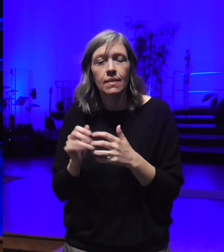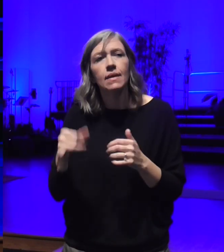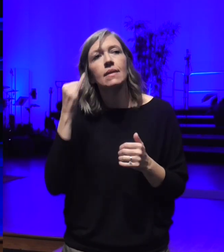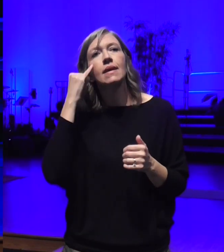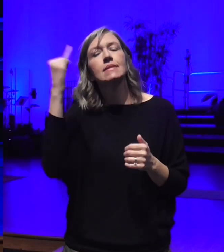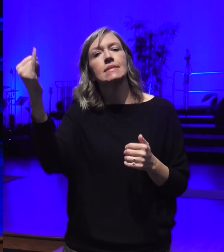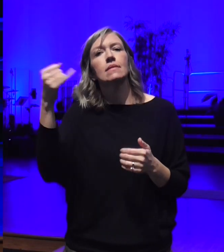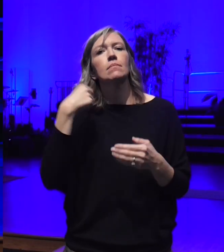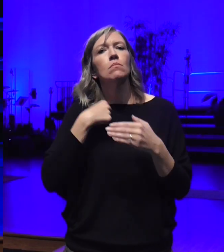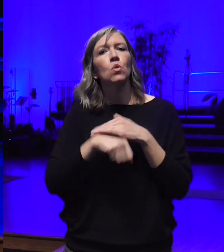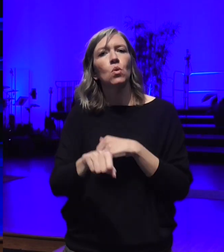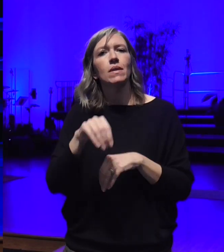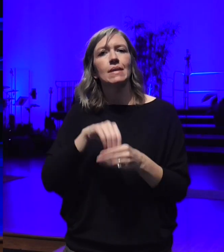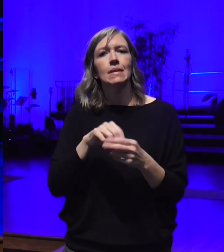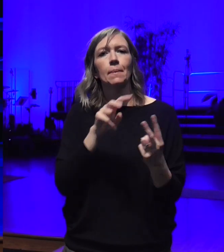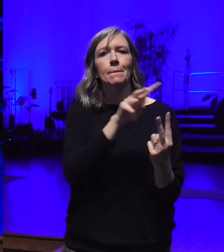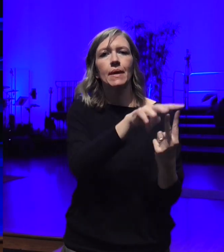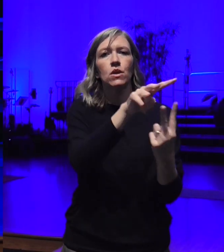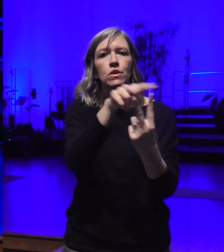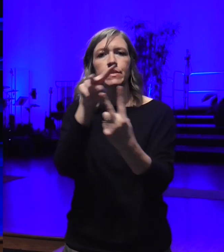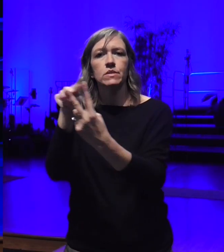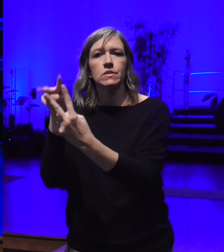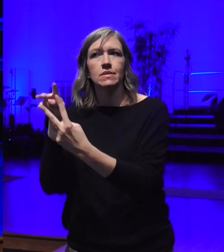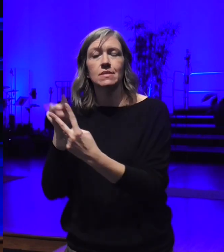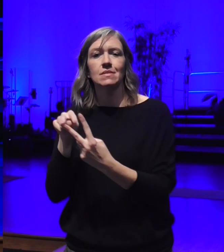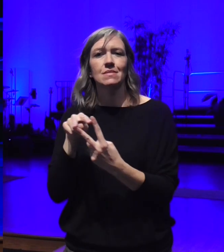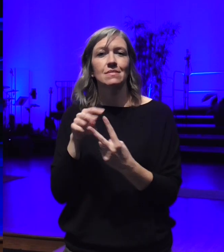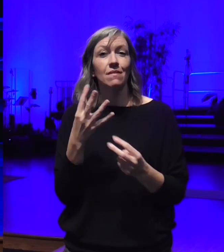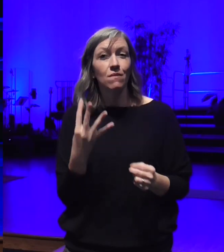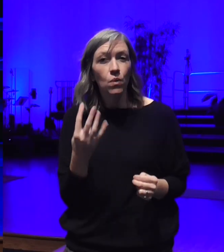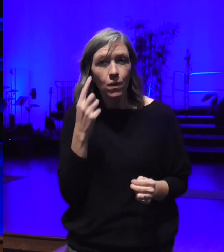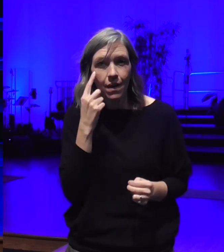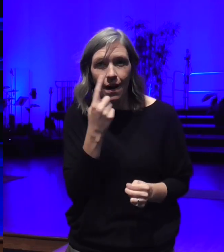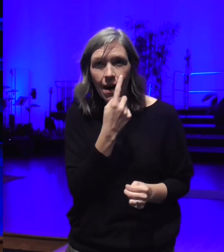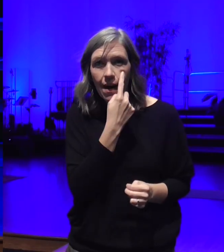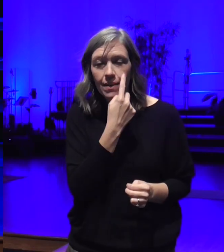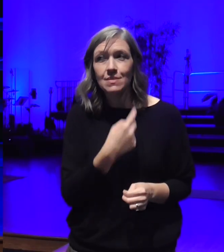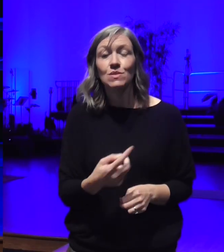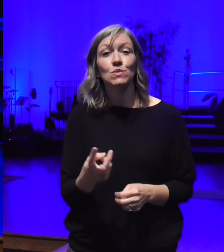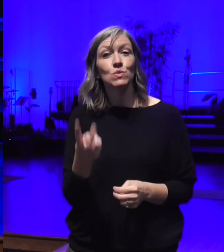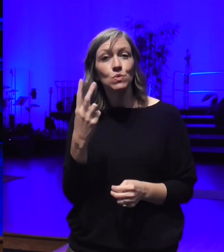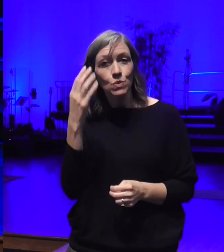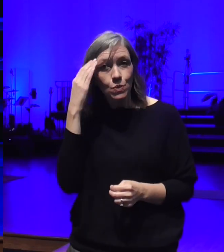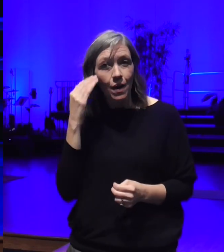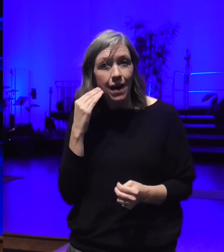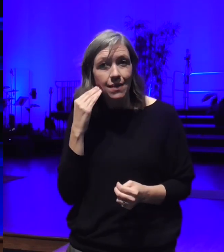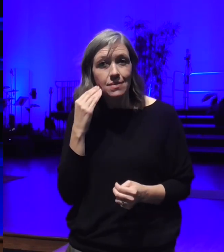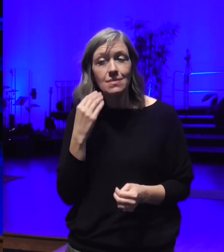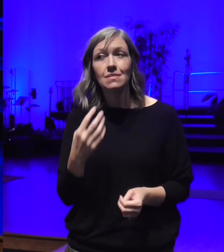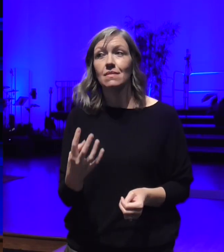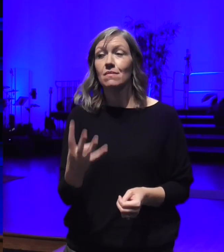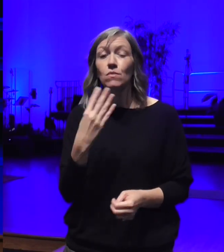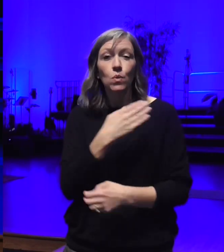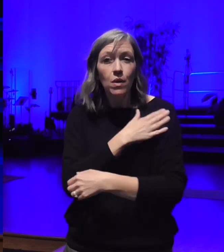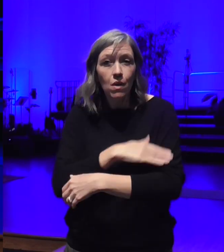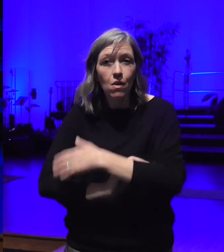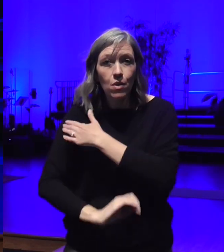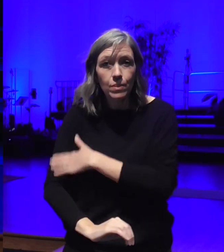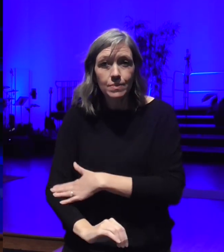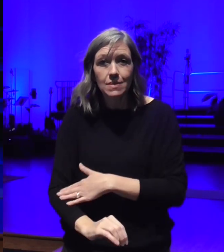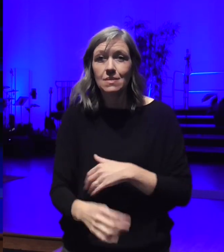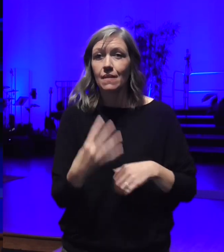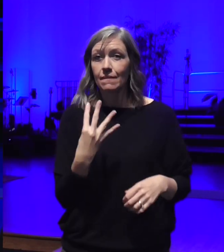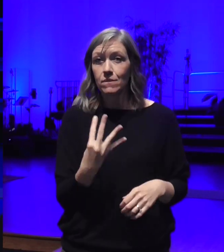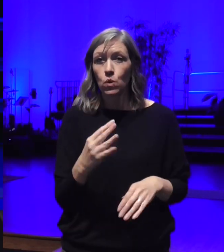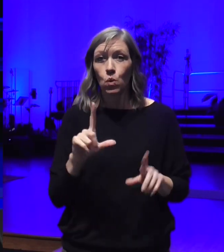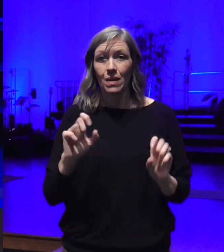born in pairs. 4 eyes, 2 heads, 4 arms,